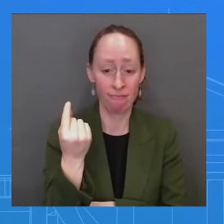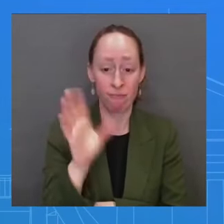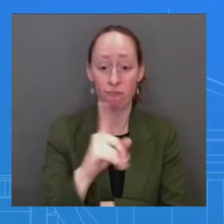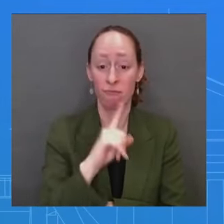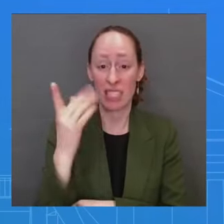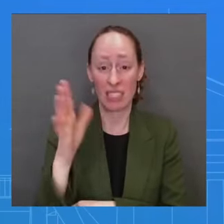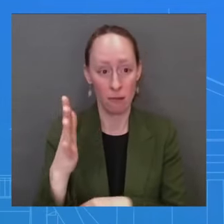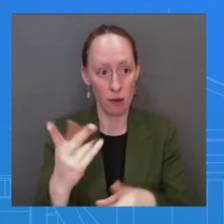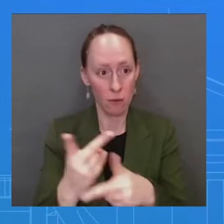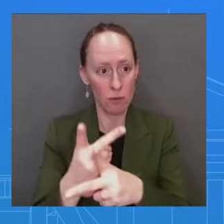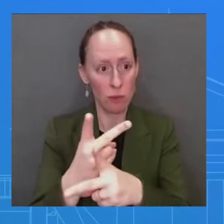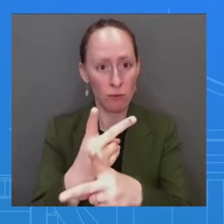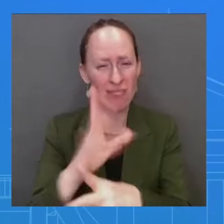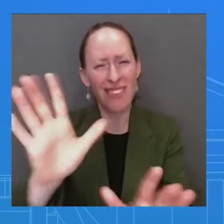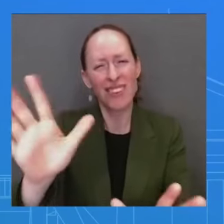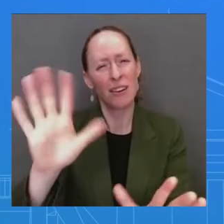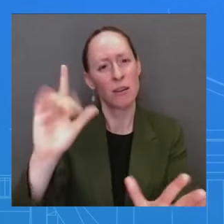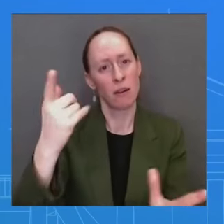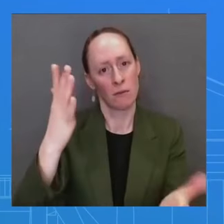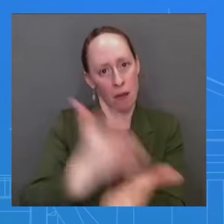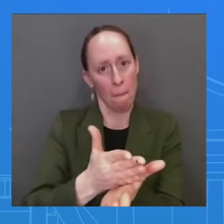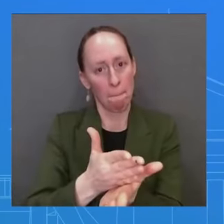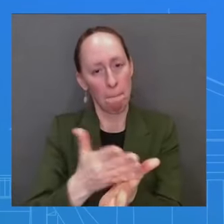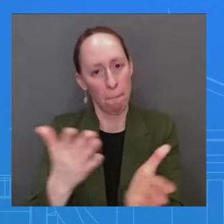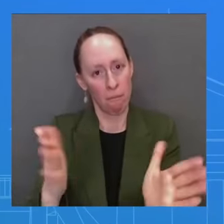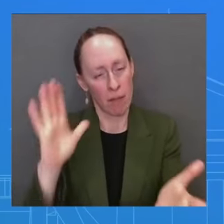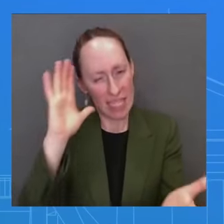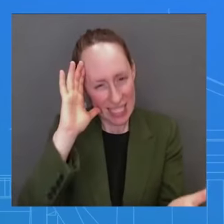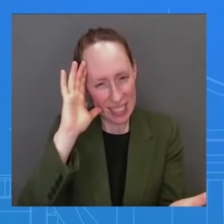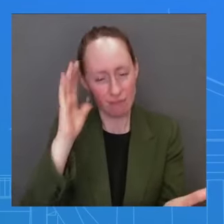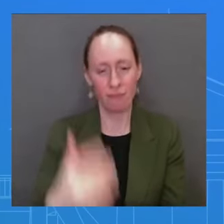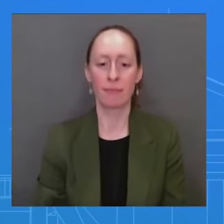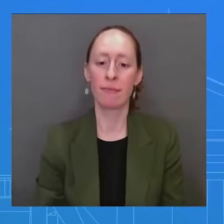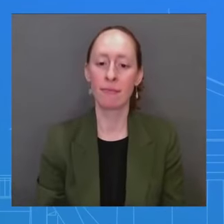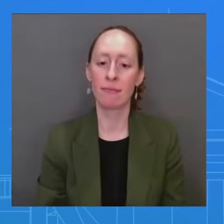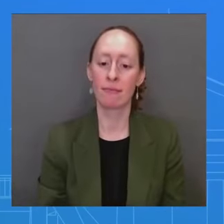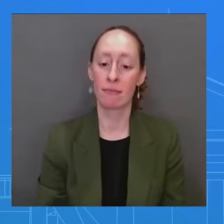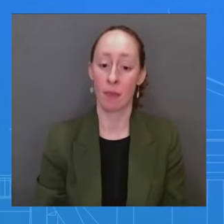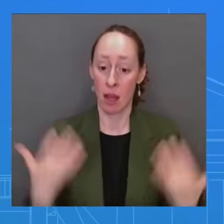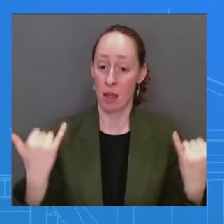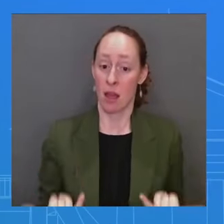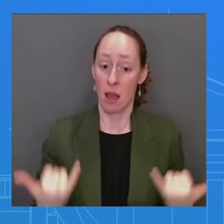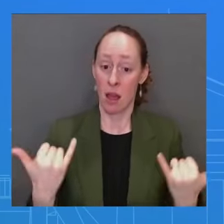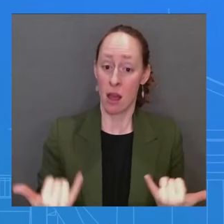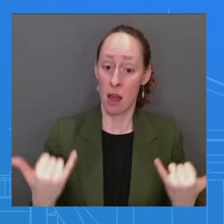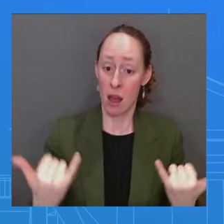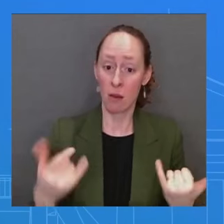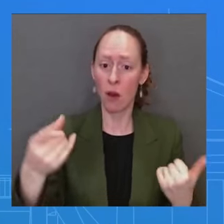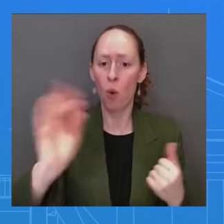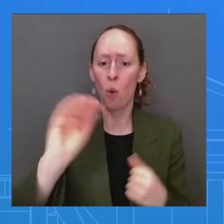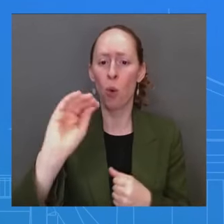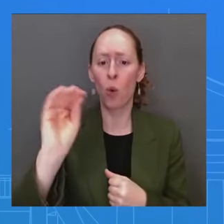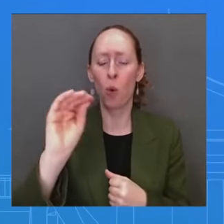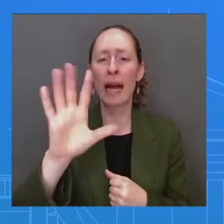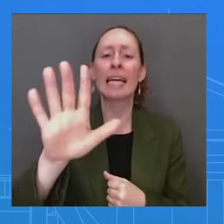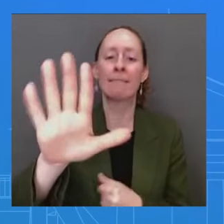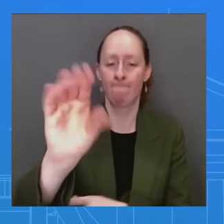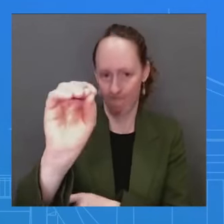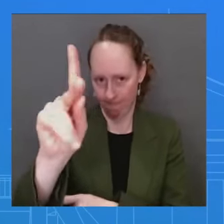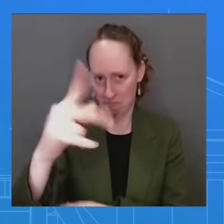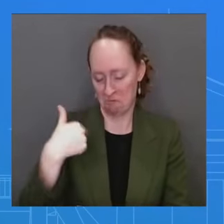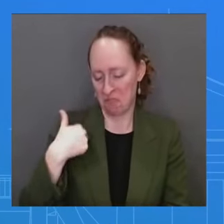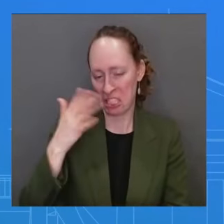attacks. In the interim, since they've shown no predilection to do that, we're going to do everything we have to do to protect shipping in the Red Sea, and I think I'm